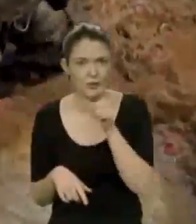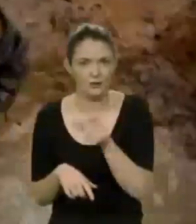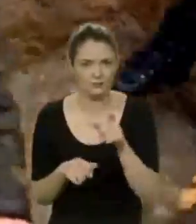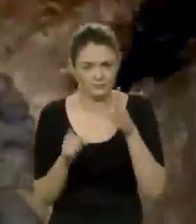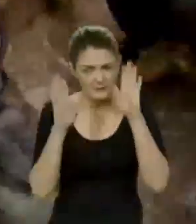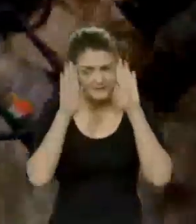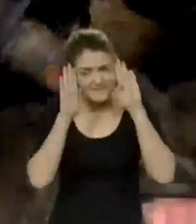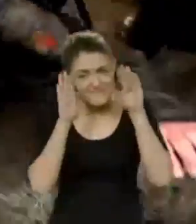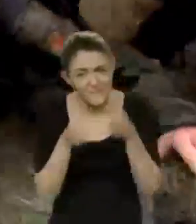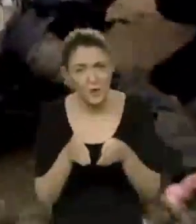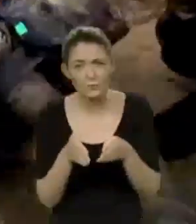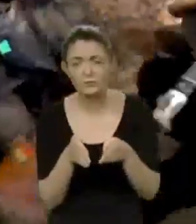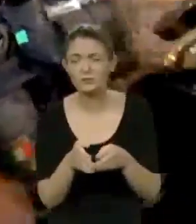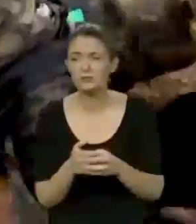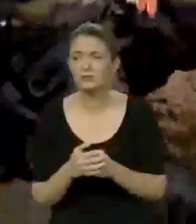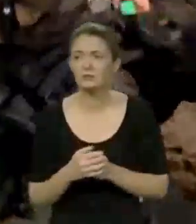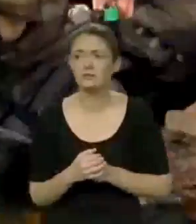remain focused.